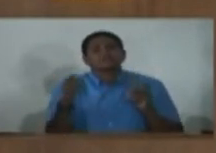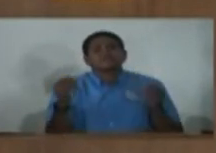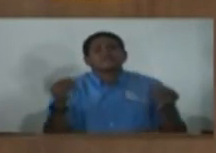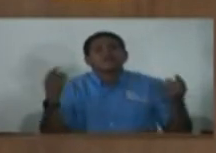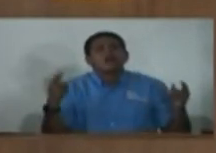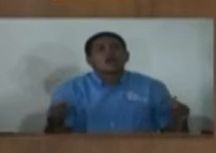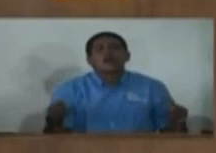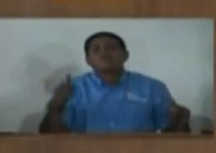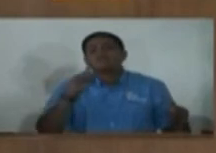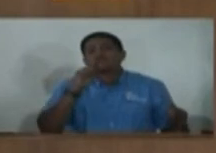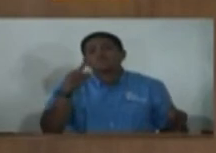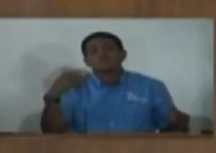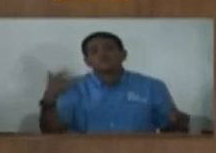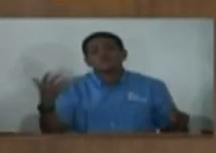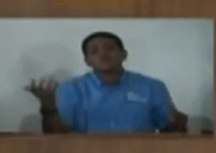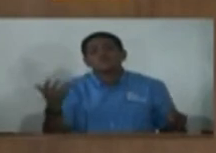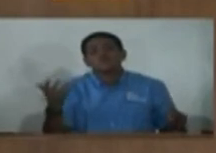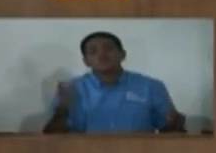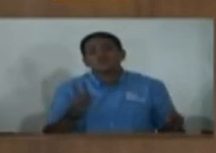been truly